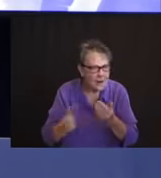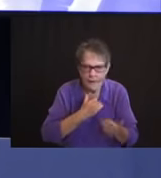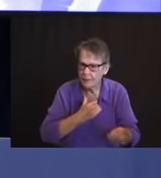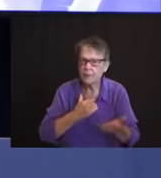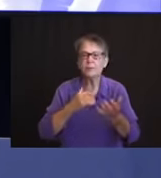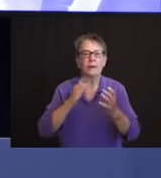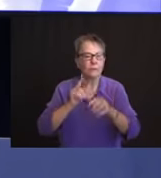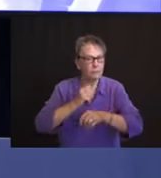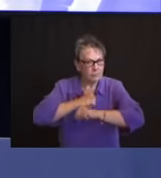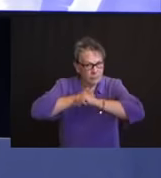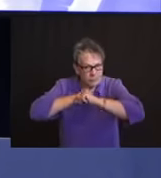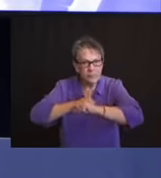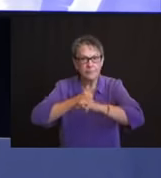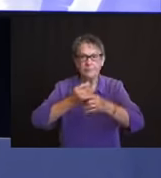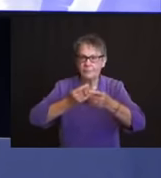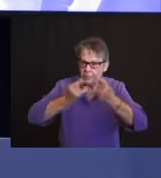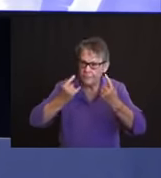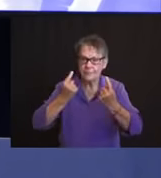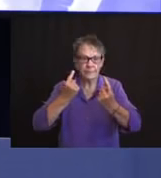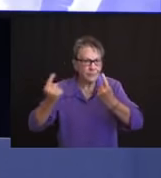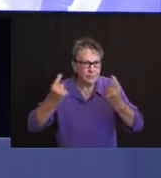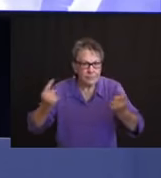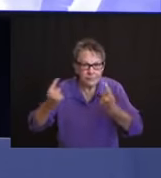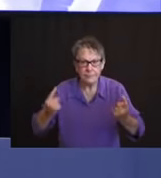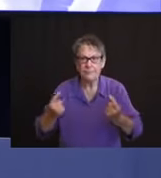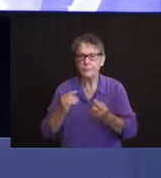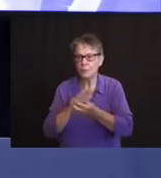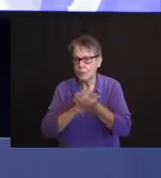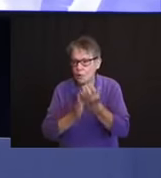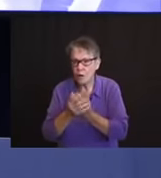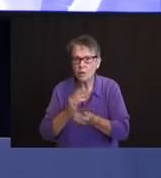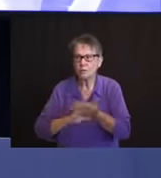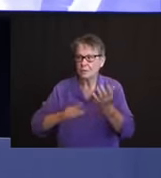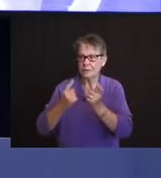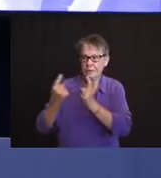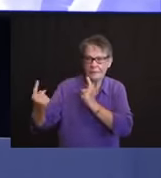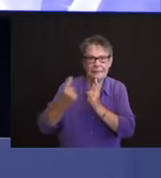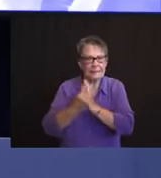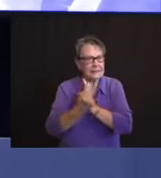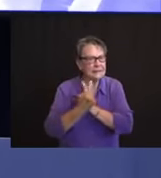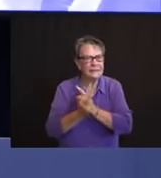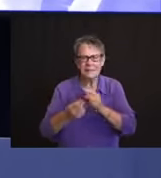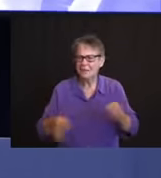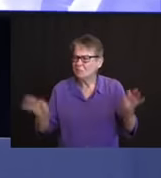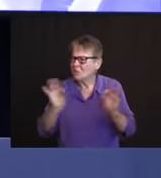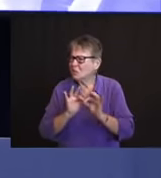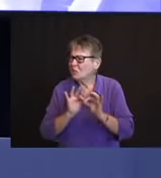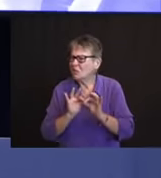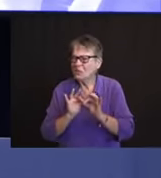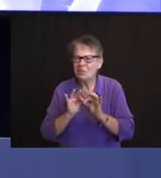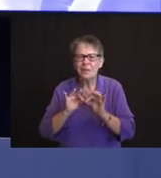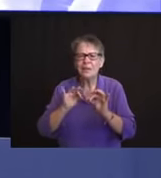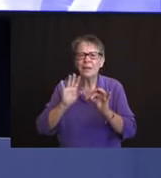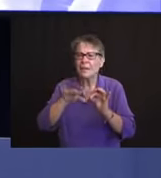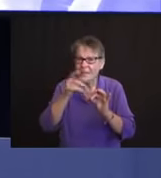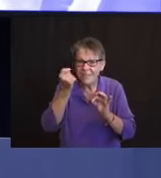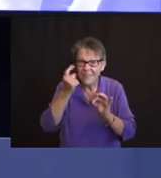distance between yourself and other people, at least 6 feet. Wear a cloth face covering that covers both your mouth and nose when around